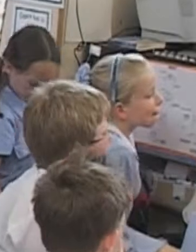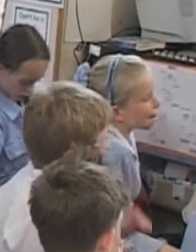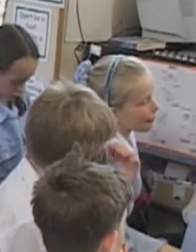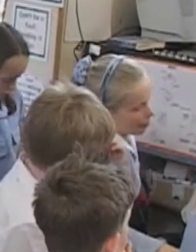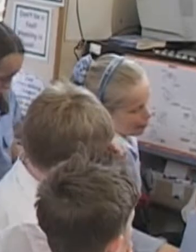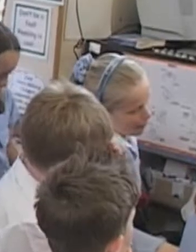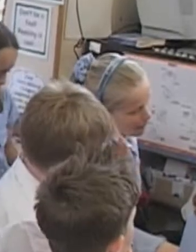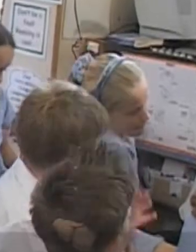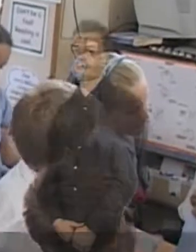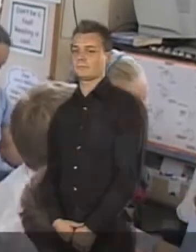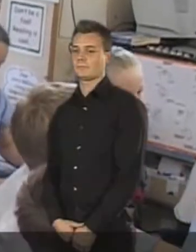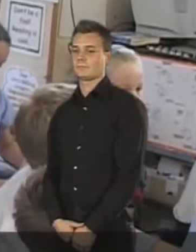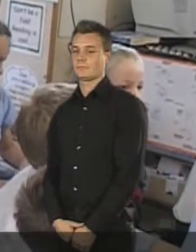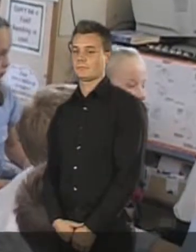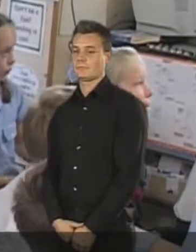going to give you